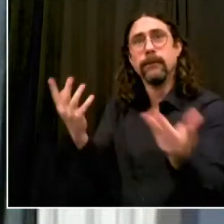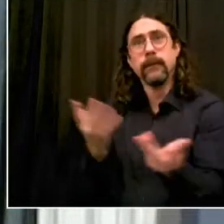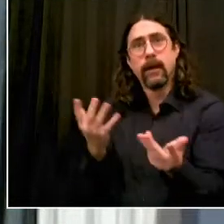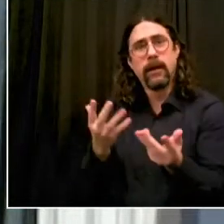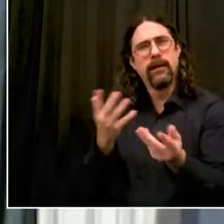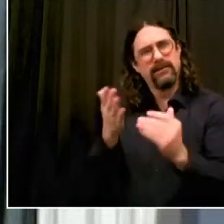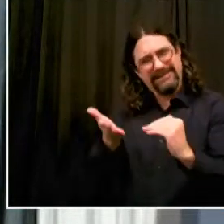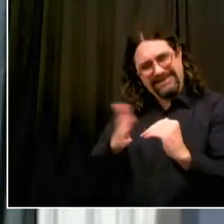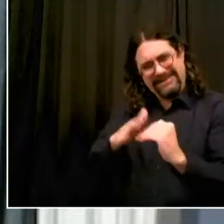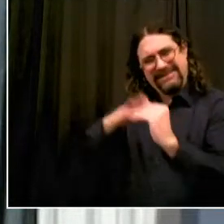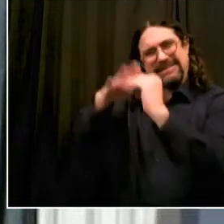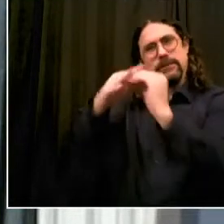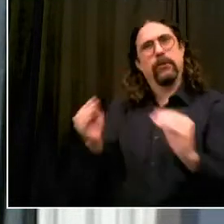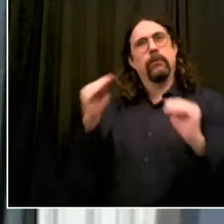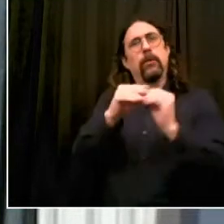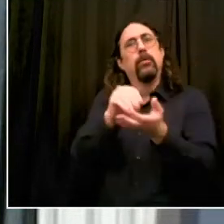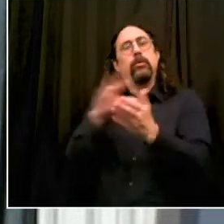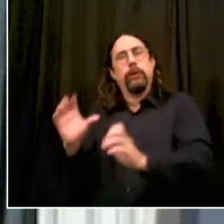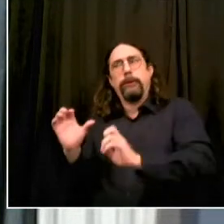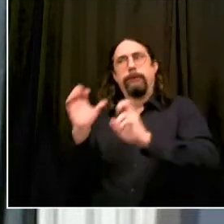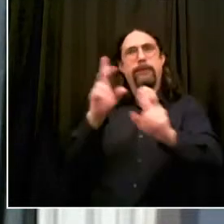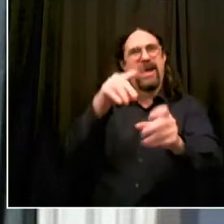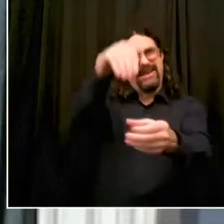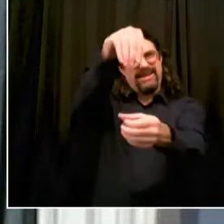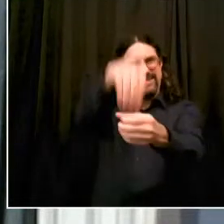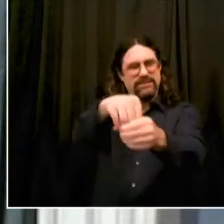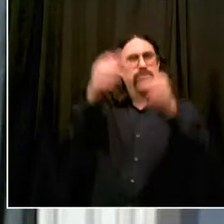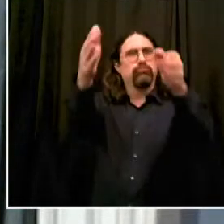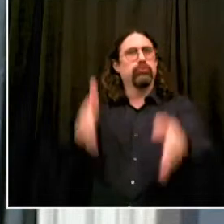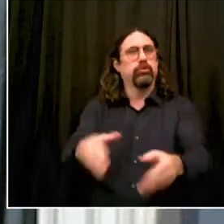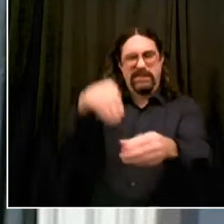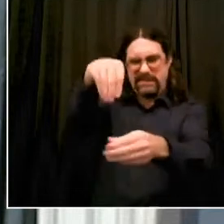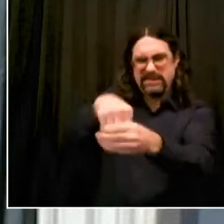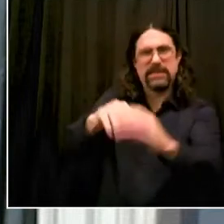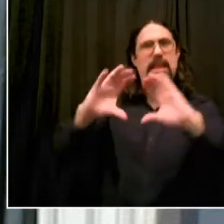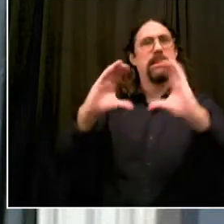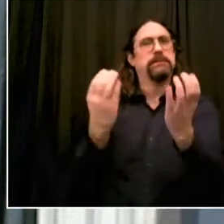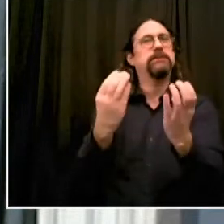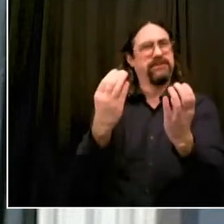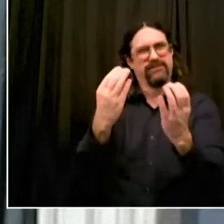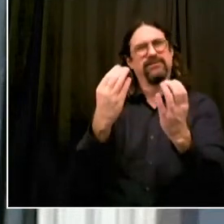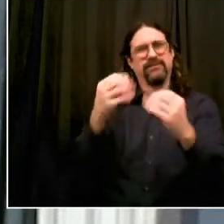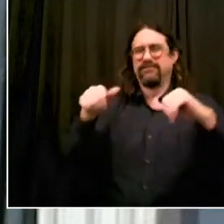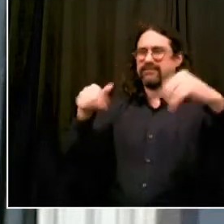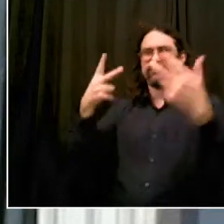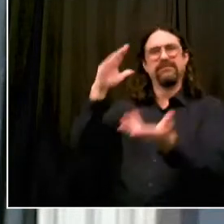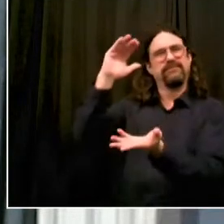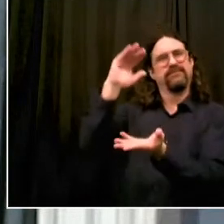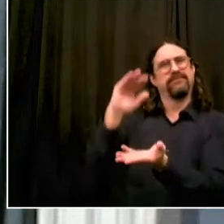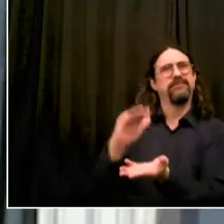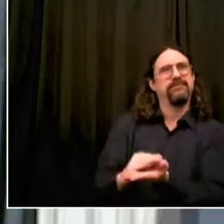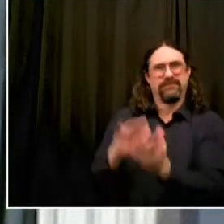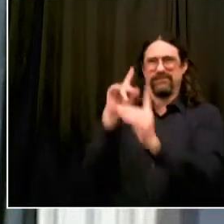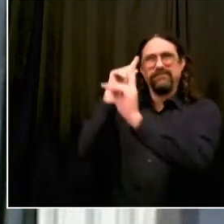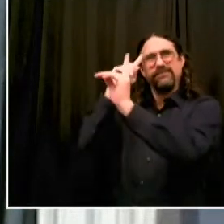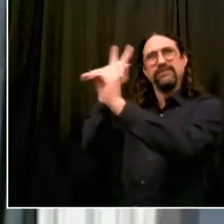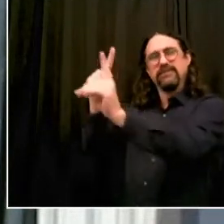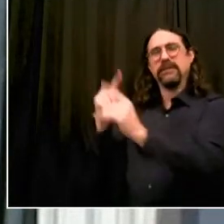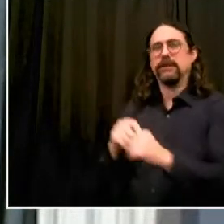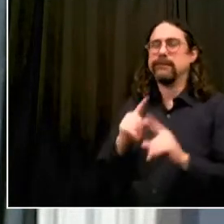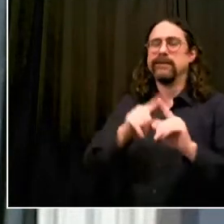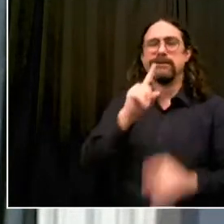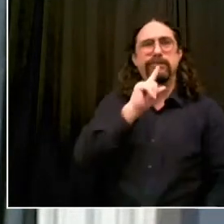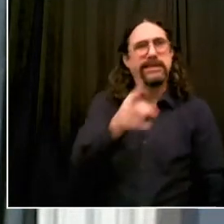constraints with some of our school buildings, understanding that not everyone will have the space. We obviously are very concerned about any